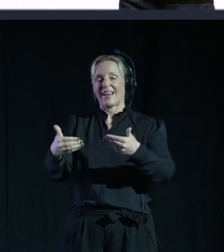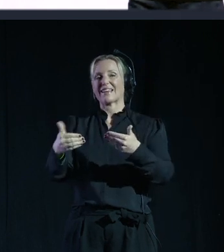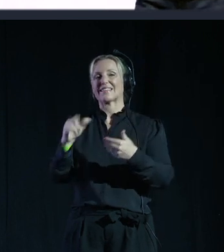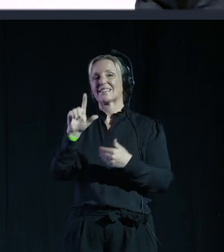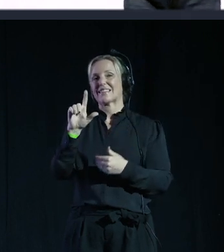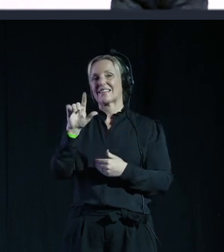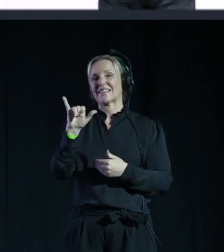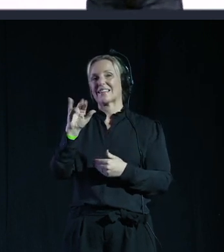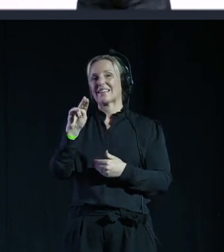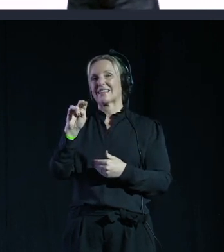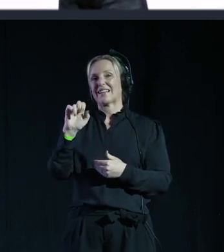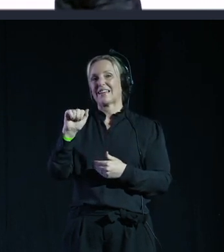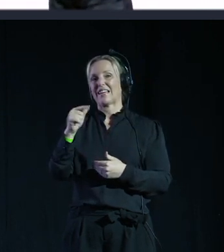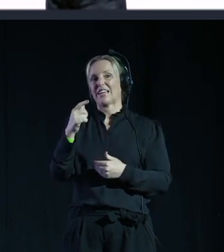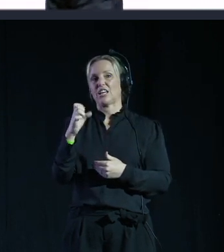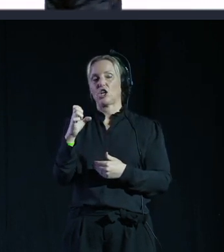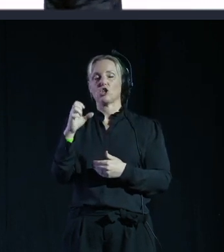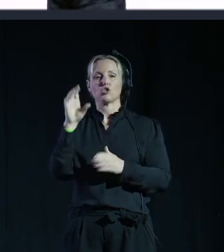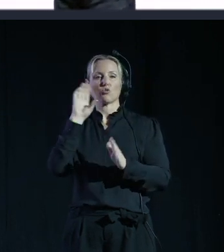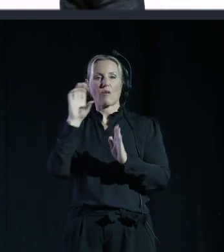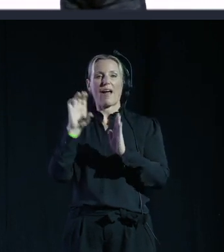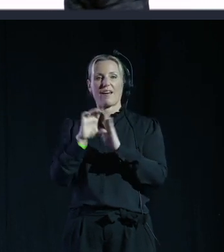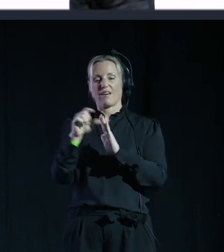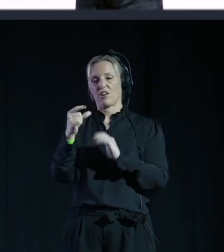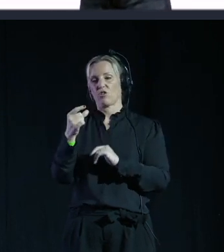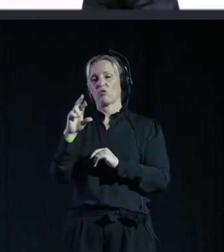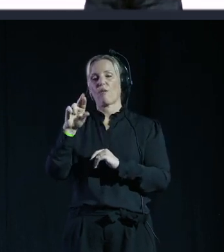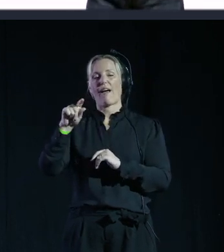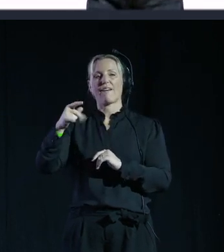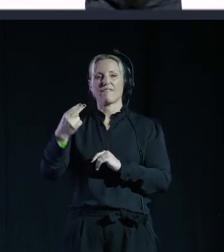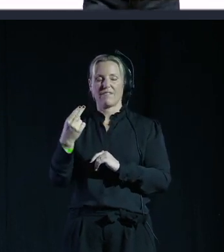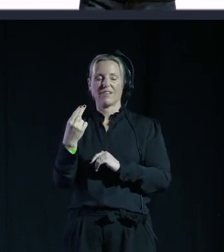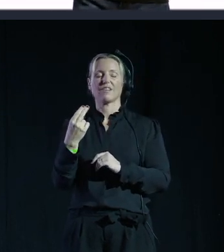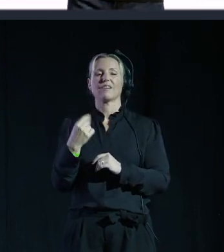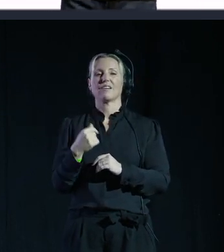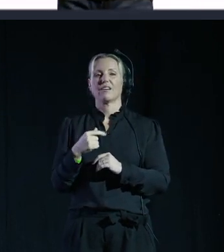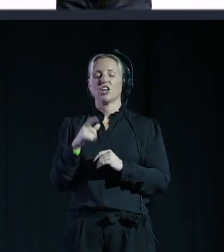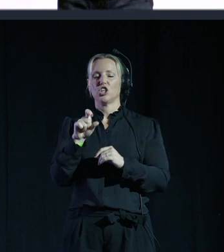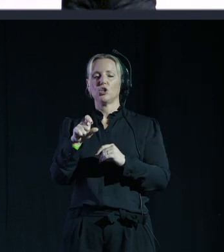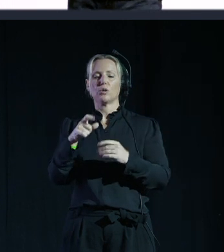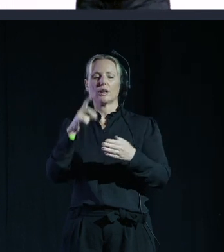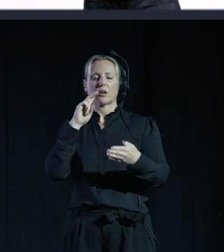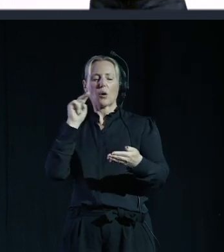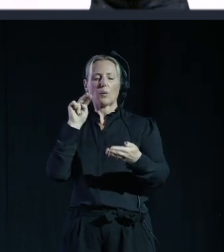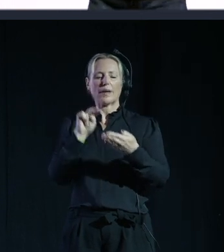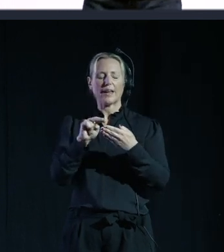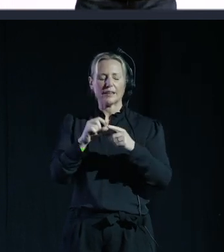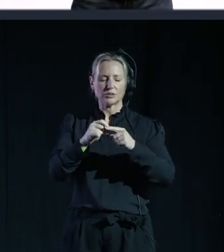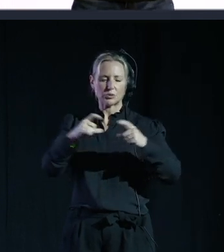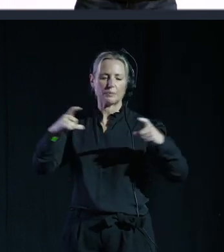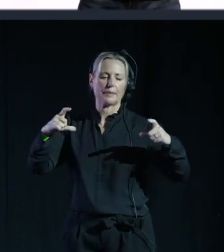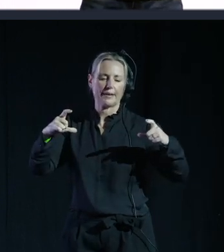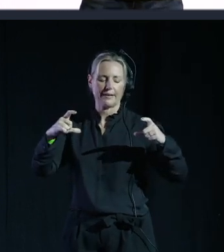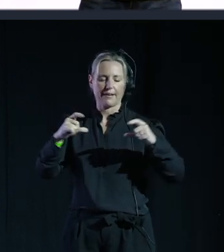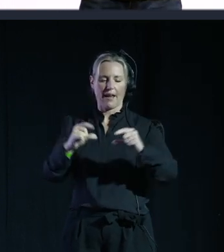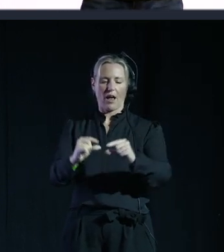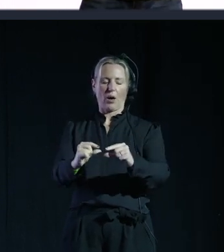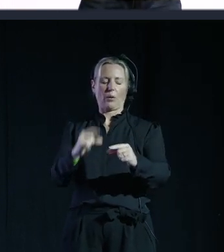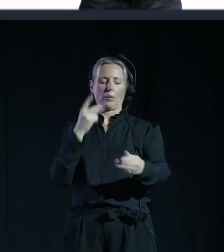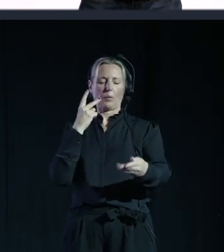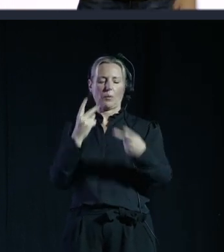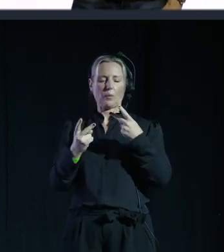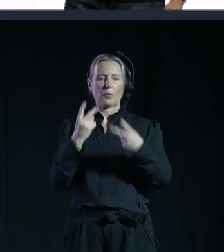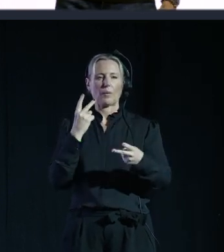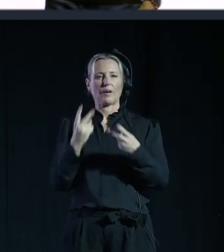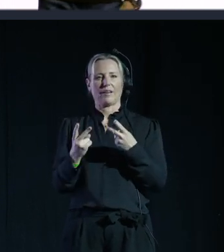really fun way of kind of drilling down, zooming in, zooming across, zooming out. It just really makes it easy for you to answer questions kind of in this